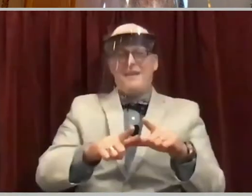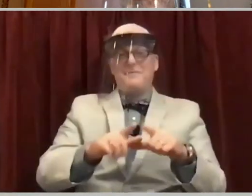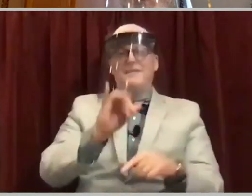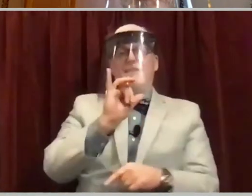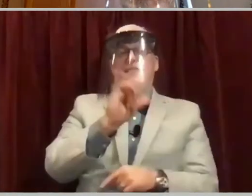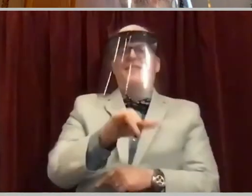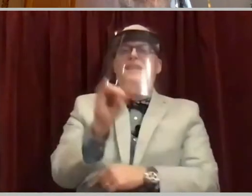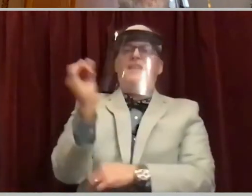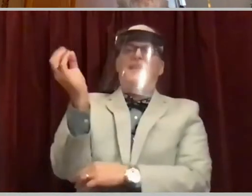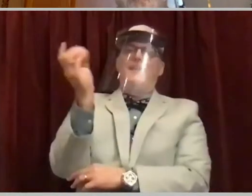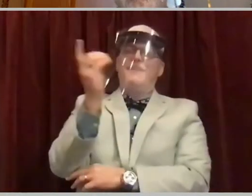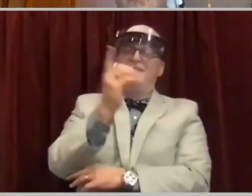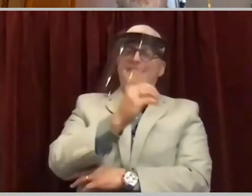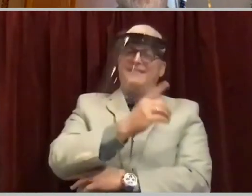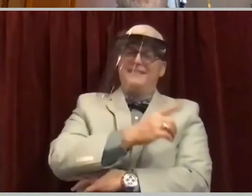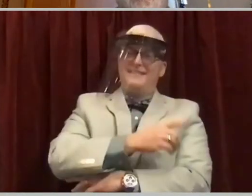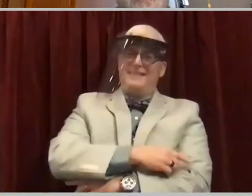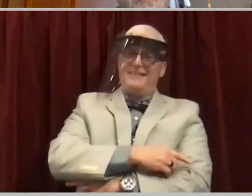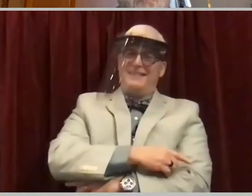Noel,